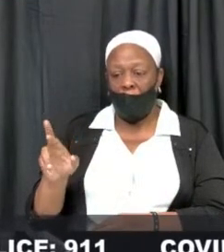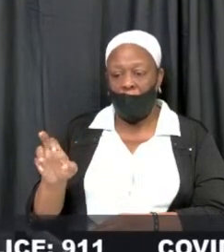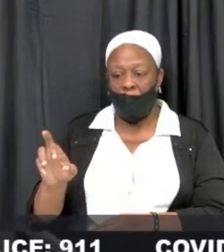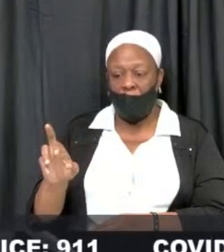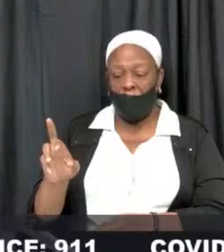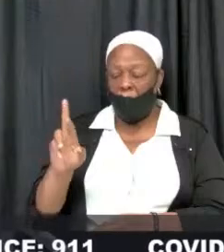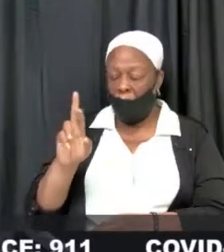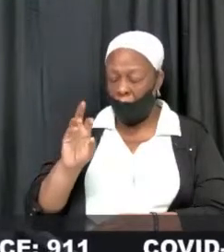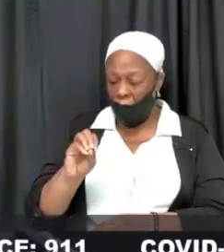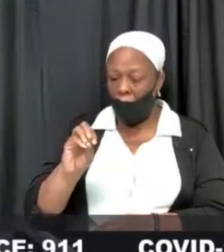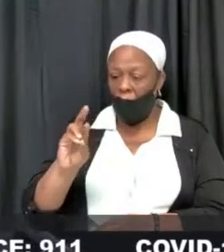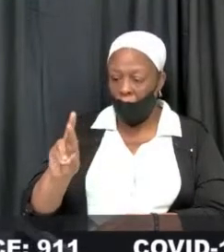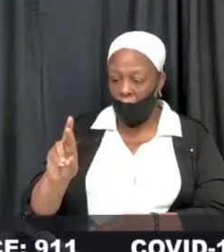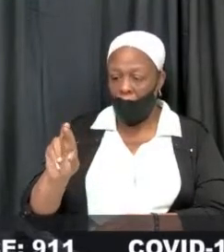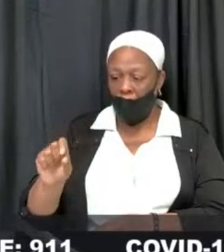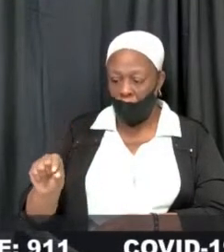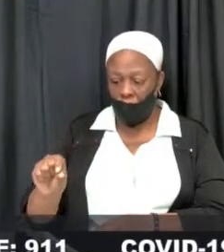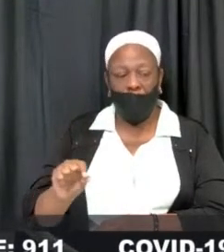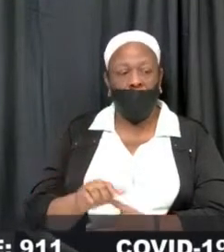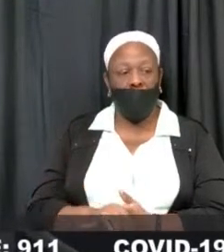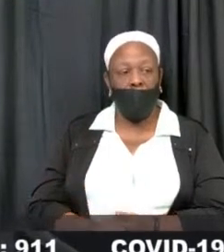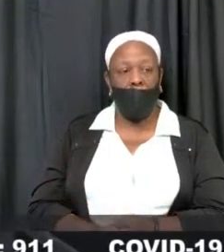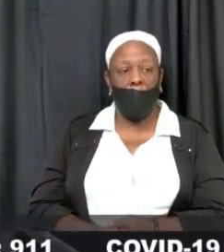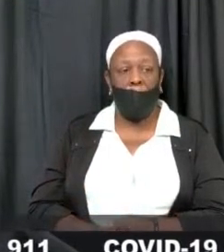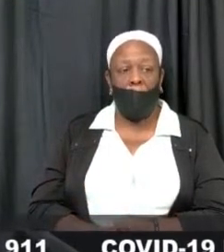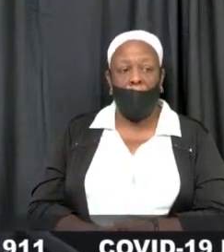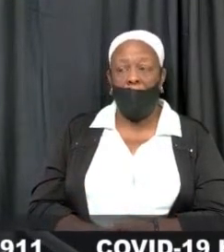Global Violations officials,